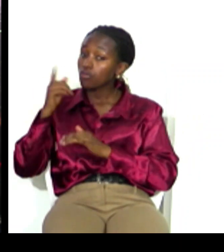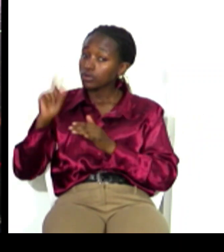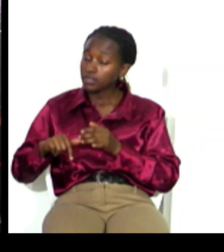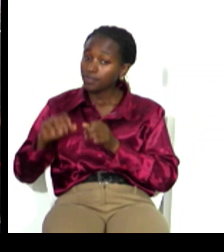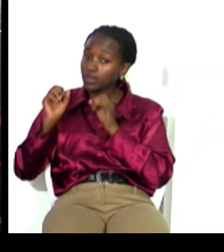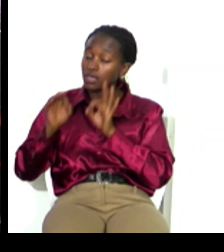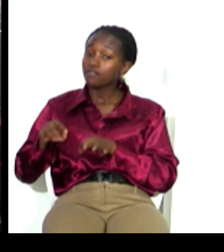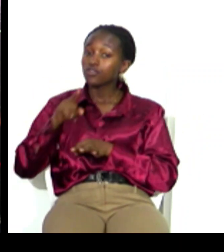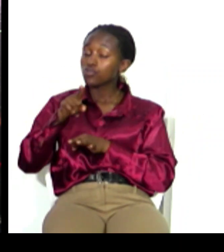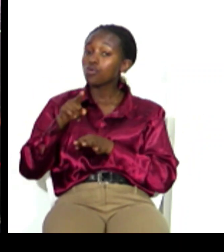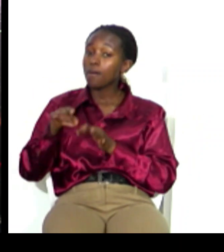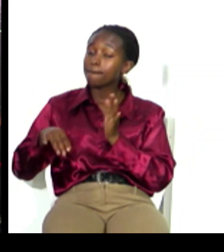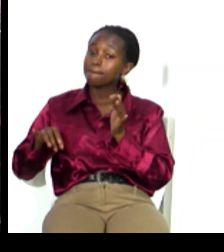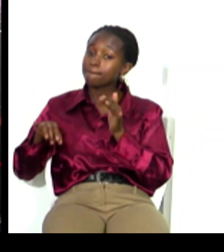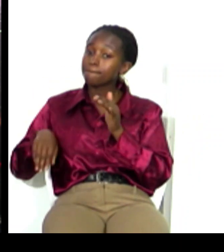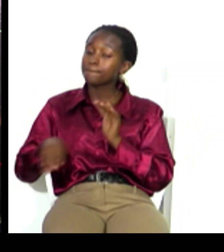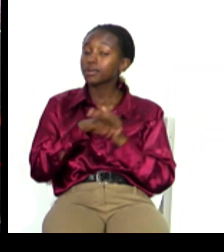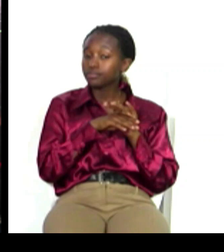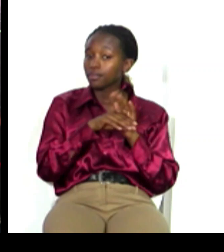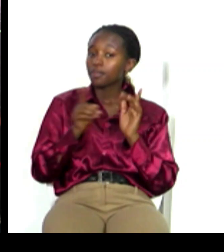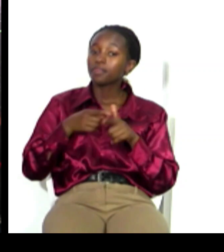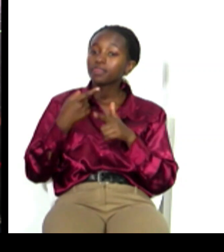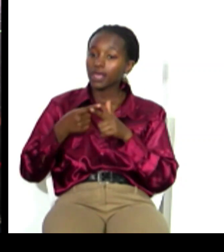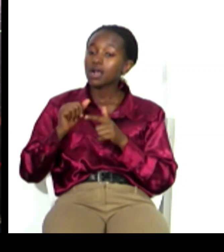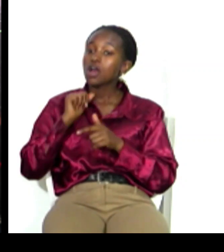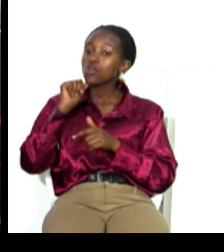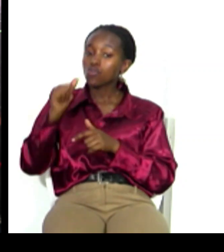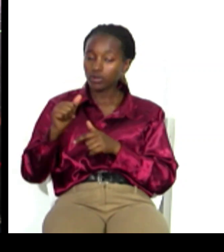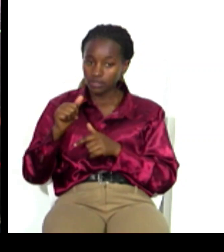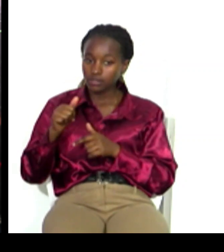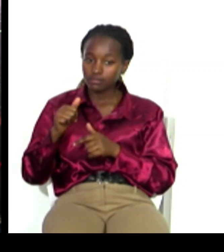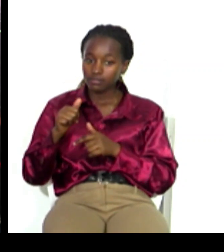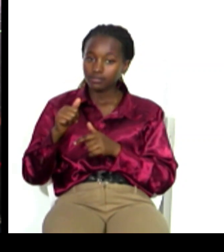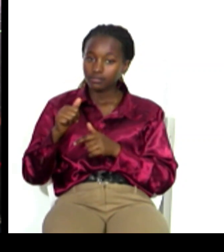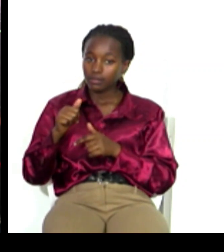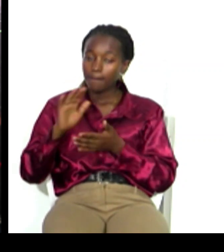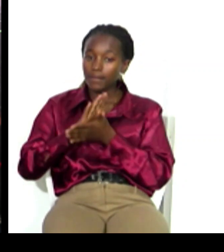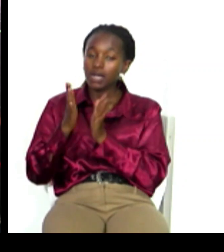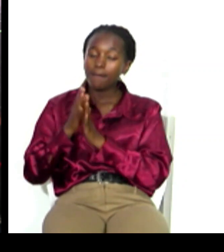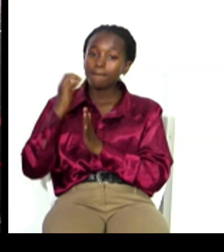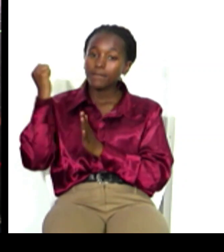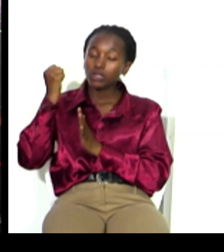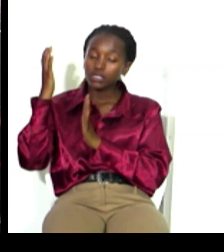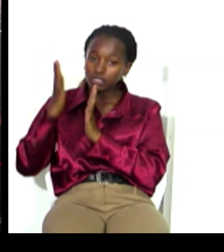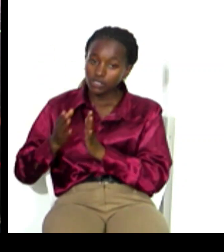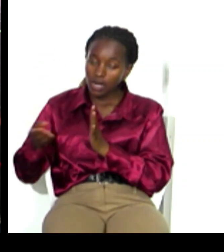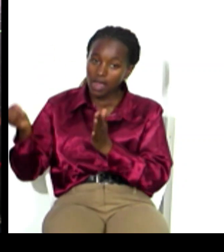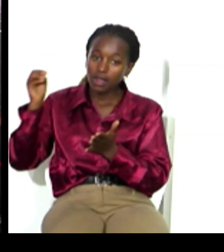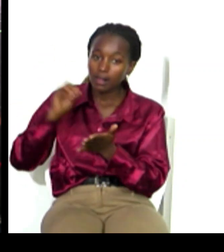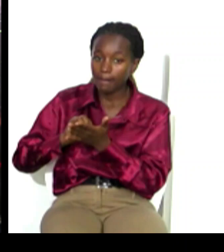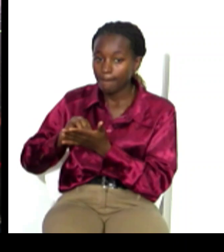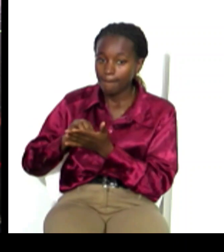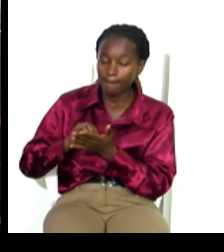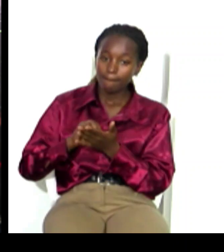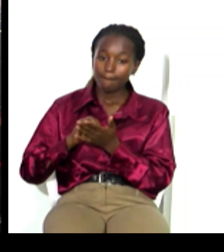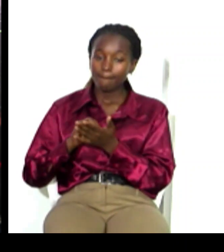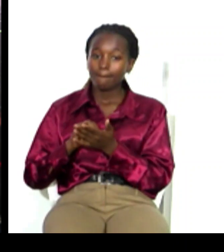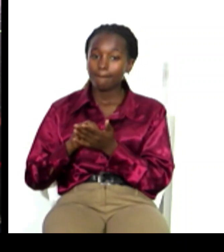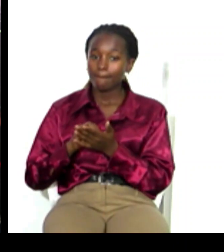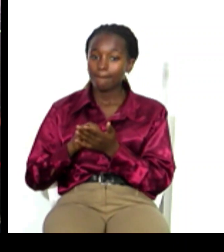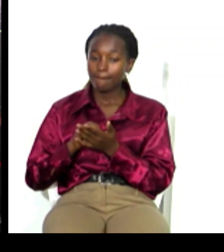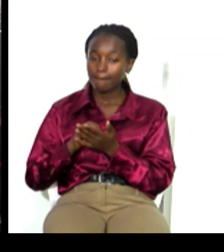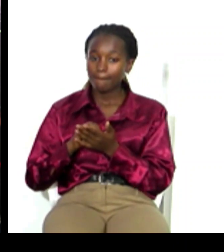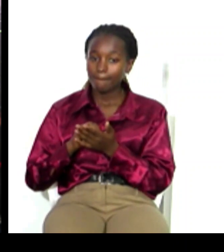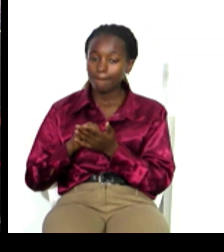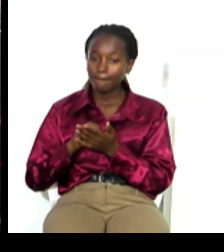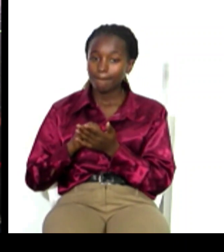been impeached, you are not allowed to vie for any political seat. Sorry. Right. It is